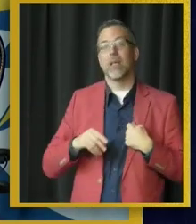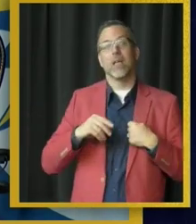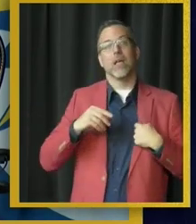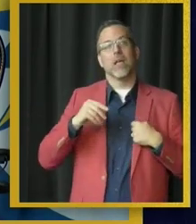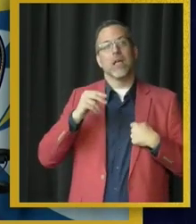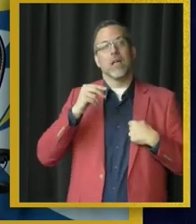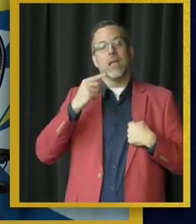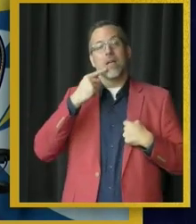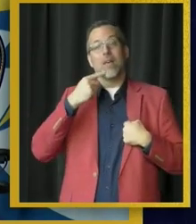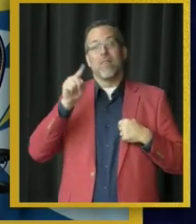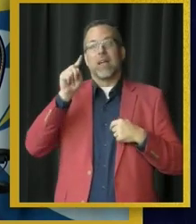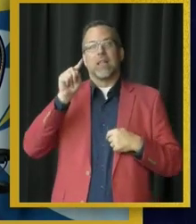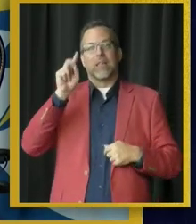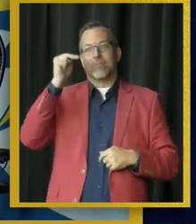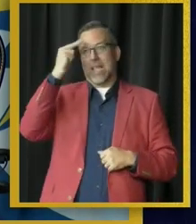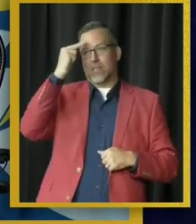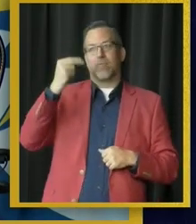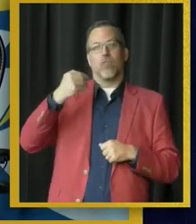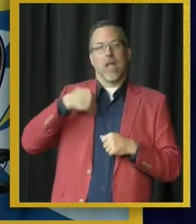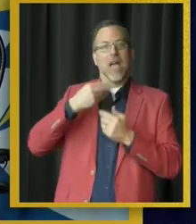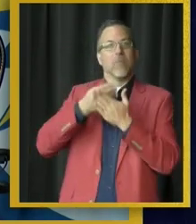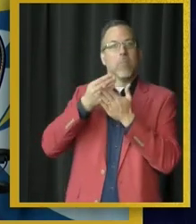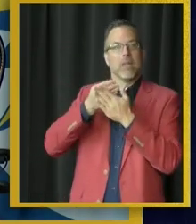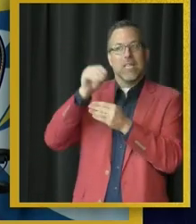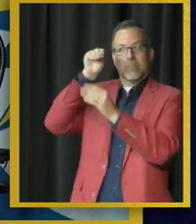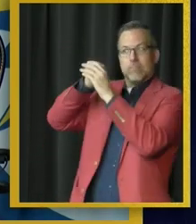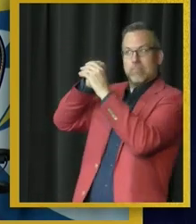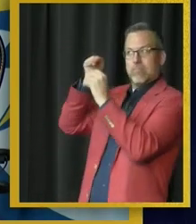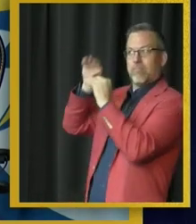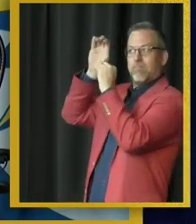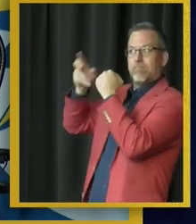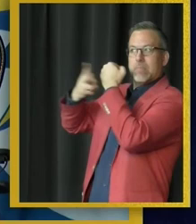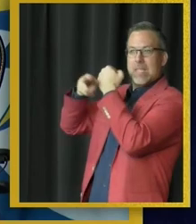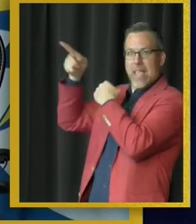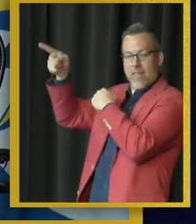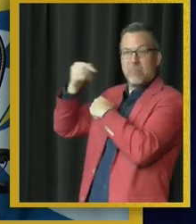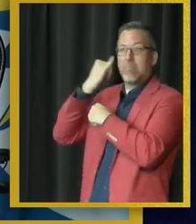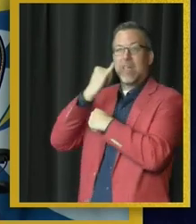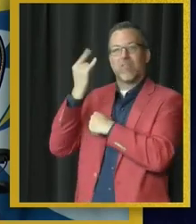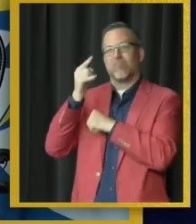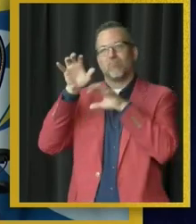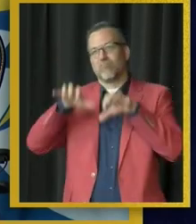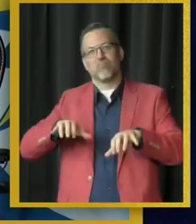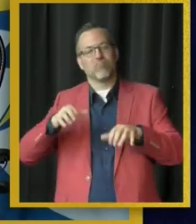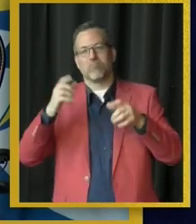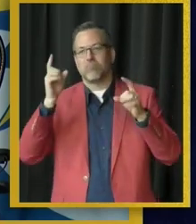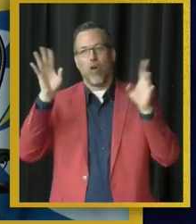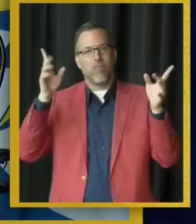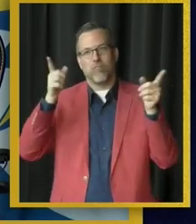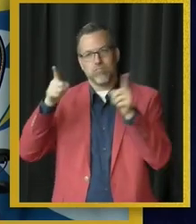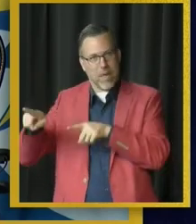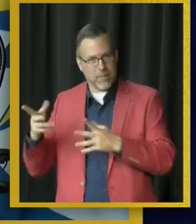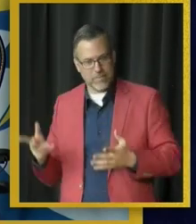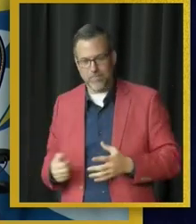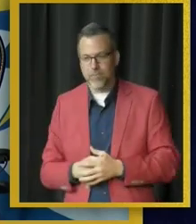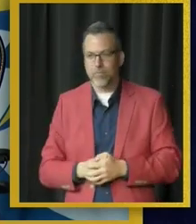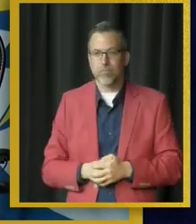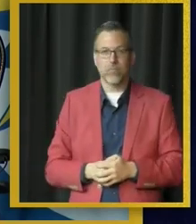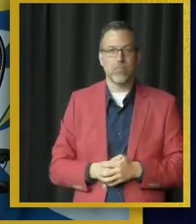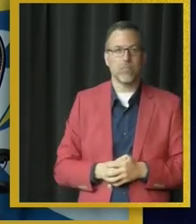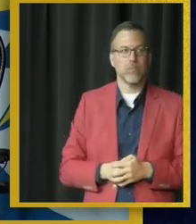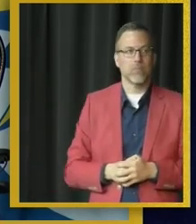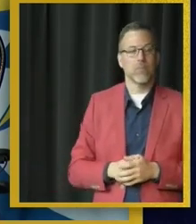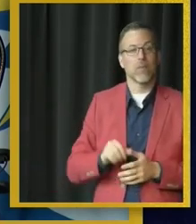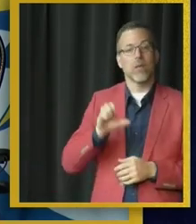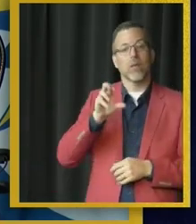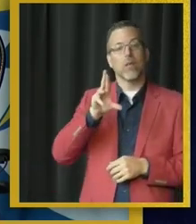day fund to weather any storm, whatever form it takes. Earlier this year, the Kroll